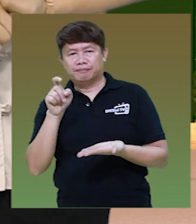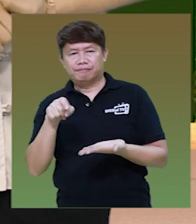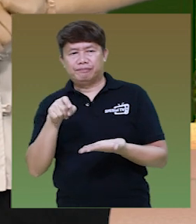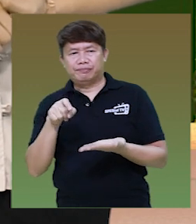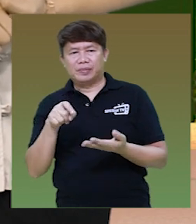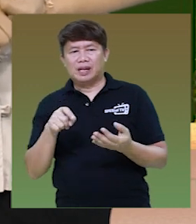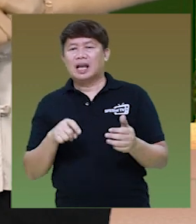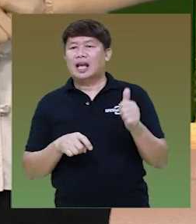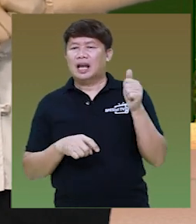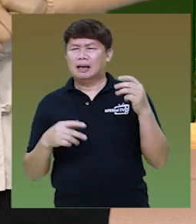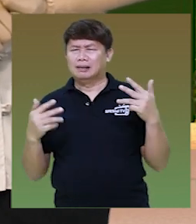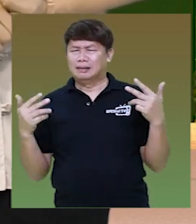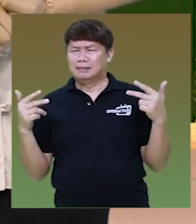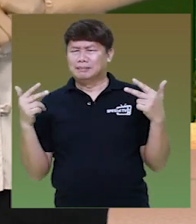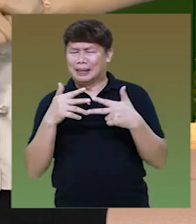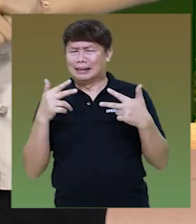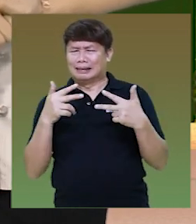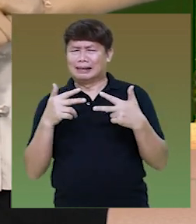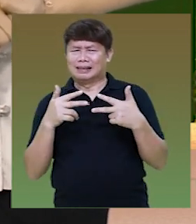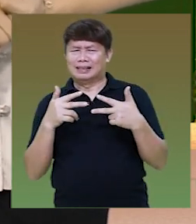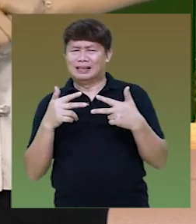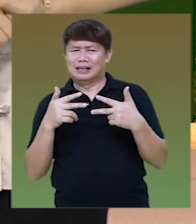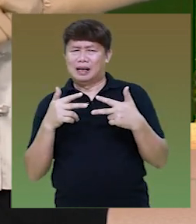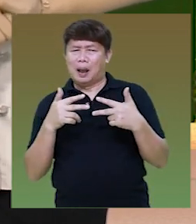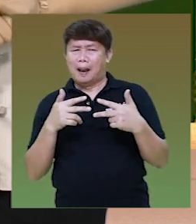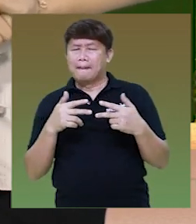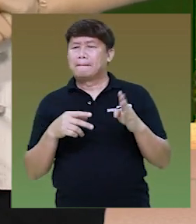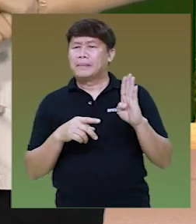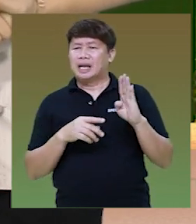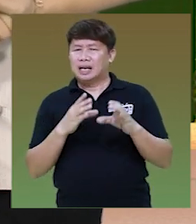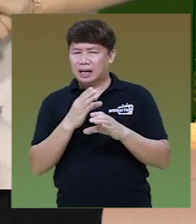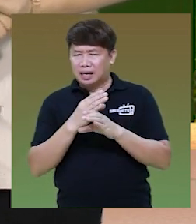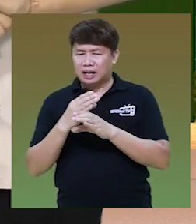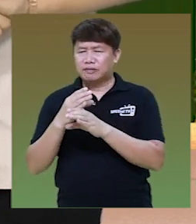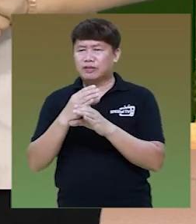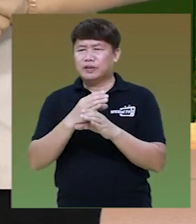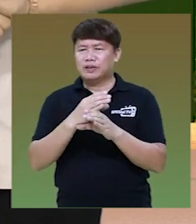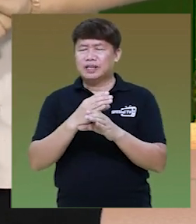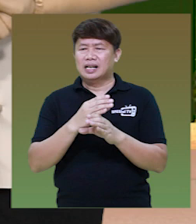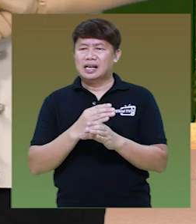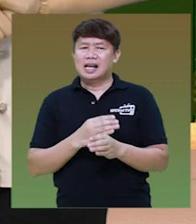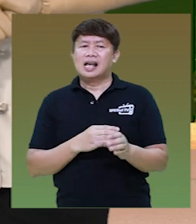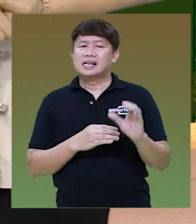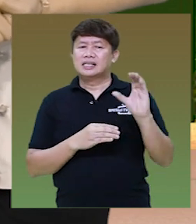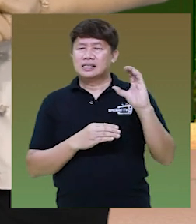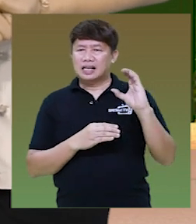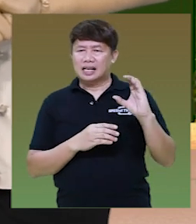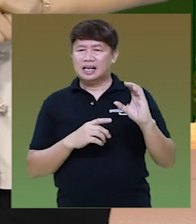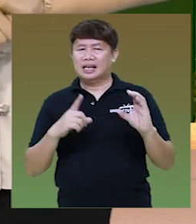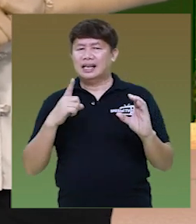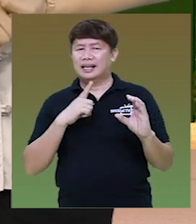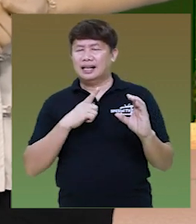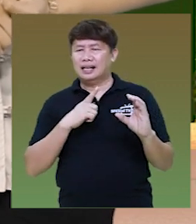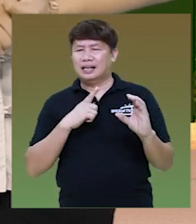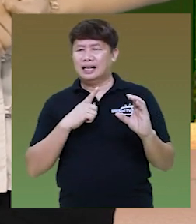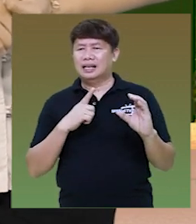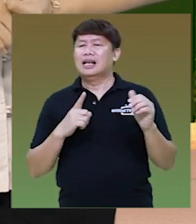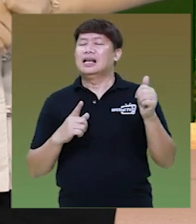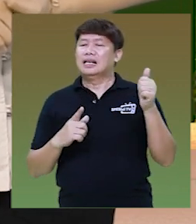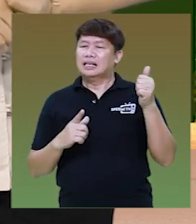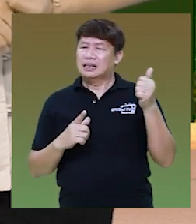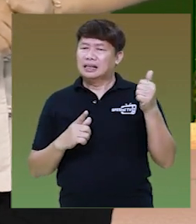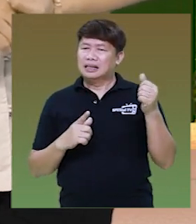A. Frightened. B. Careful. C. Lazy. Or